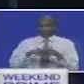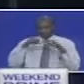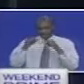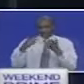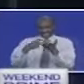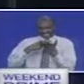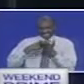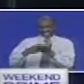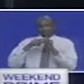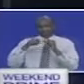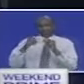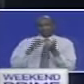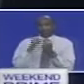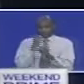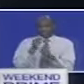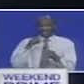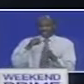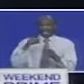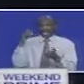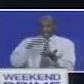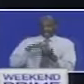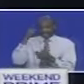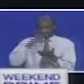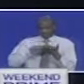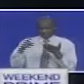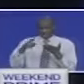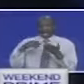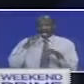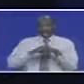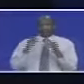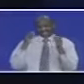discussion going. We will do this again next